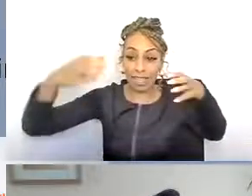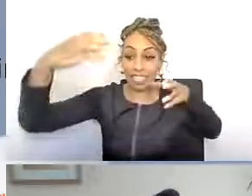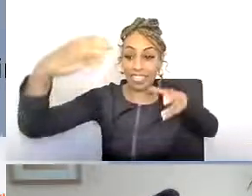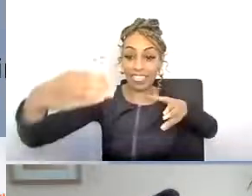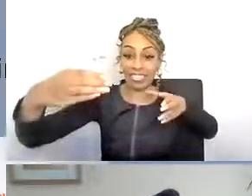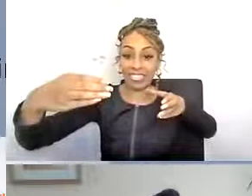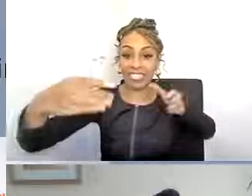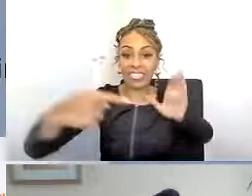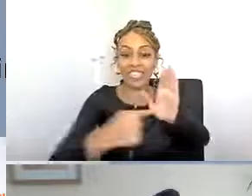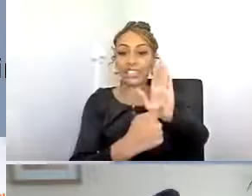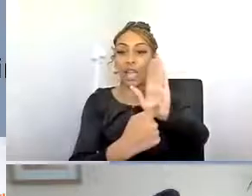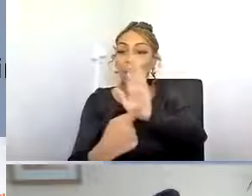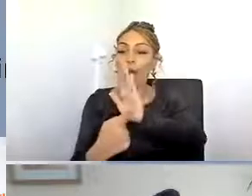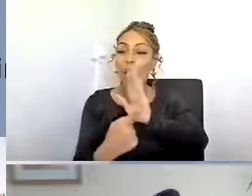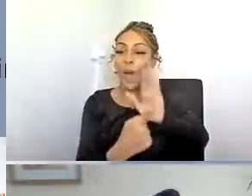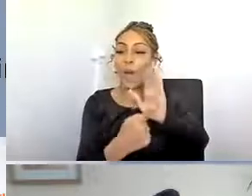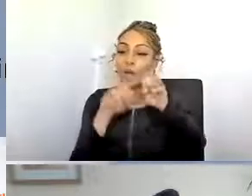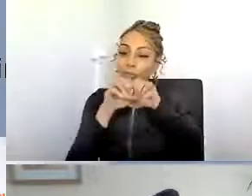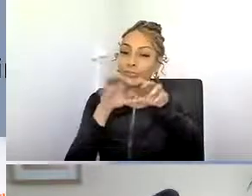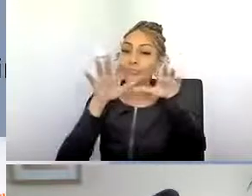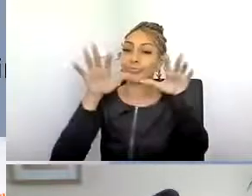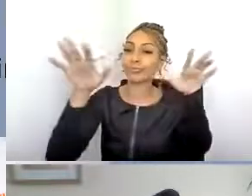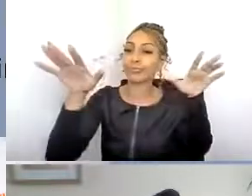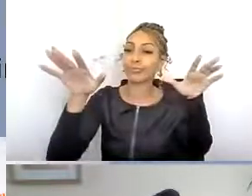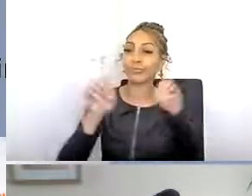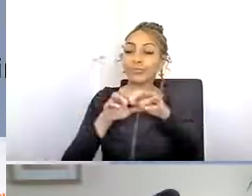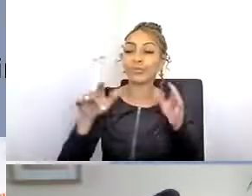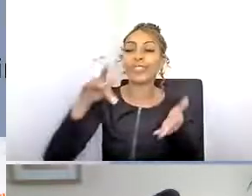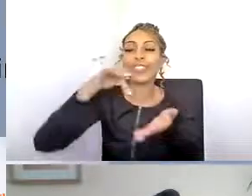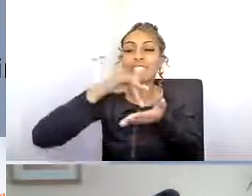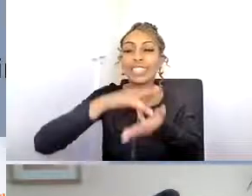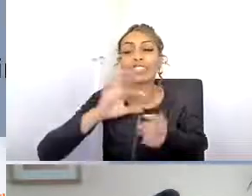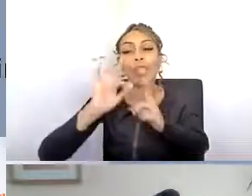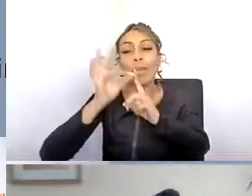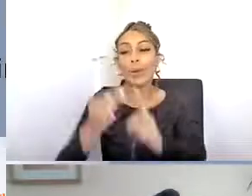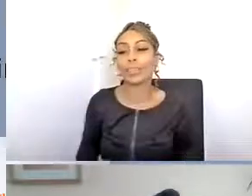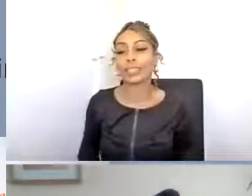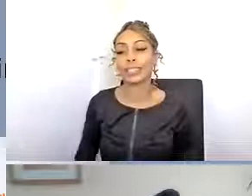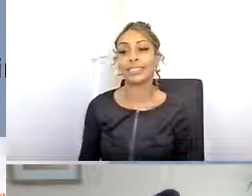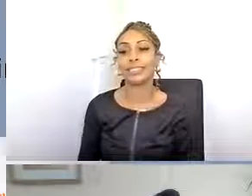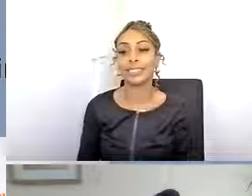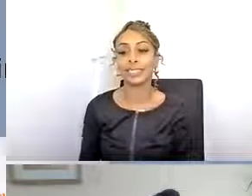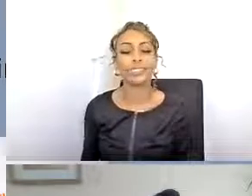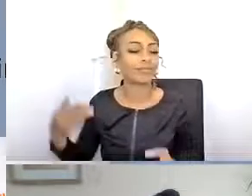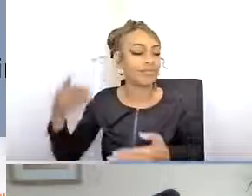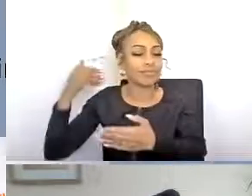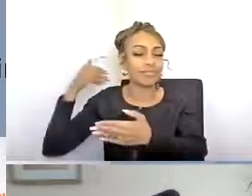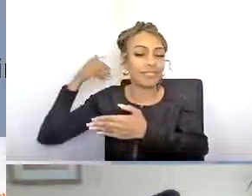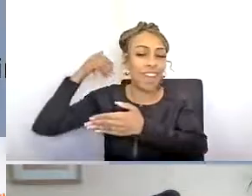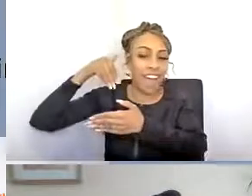works radiating outwards from this central point. And we had archival